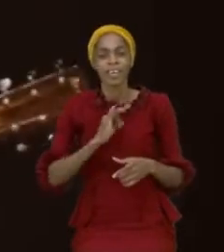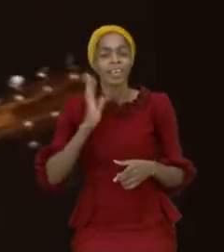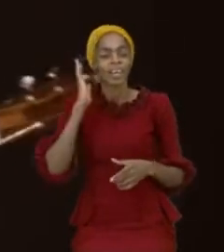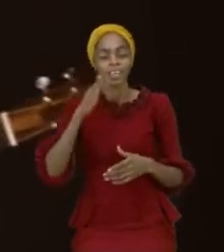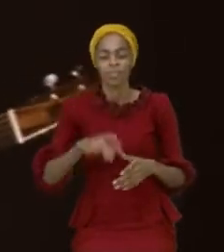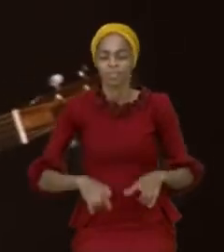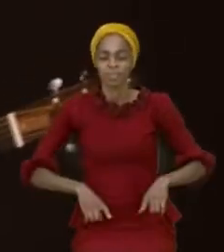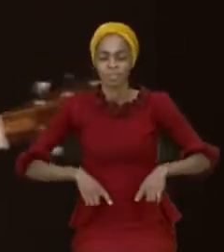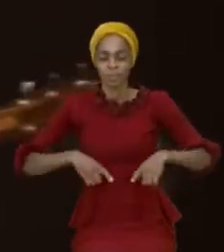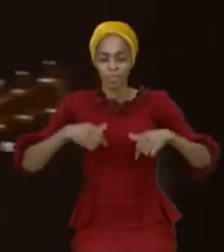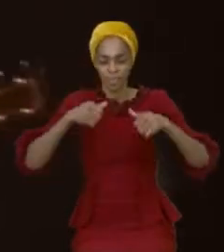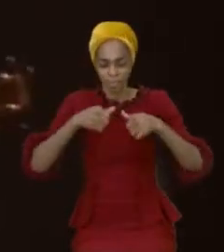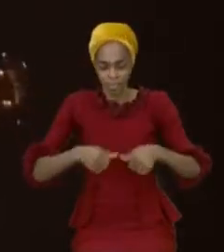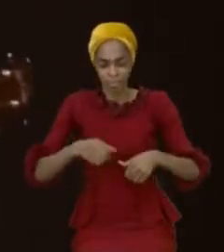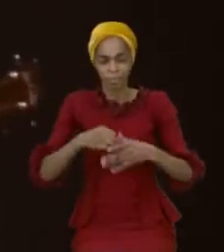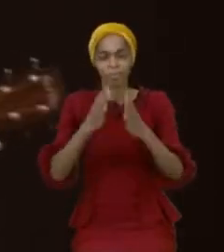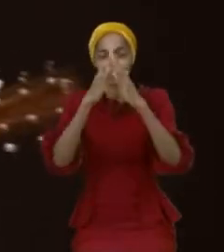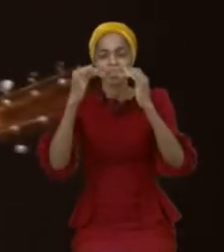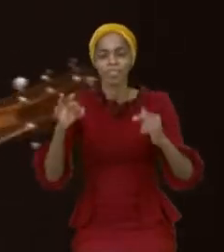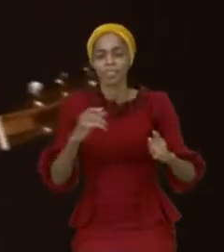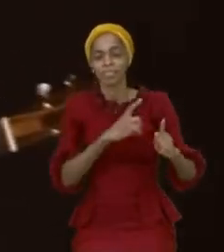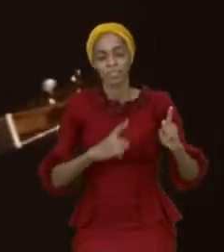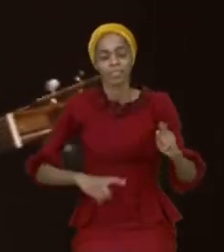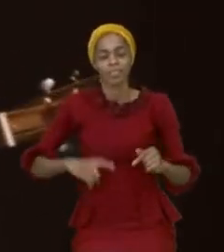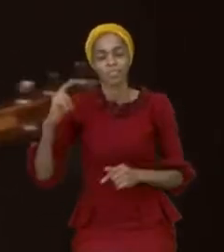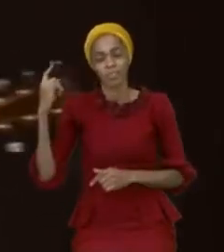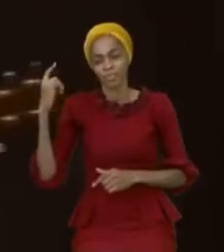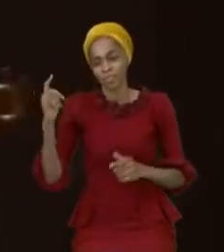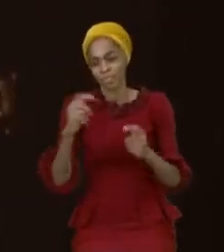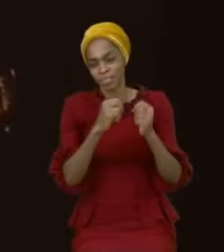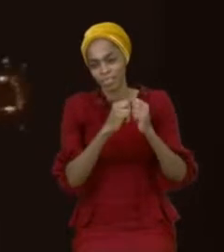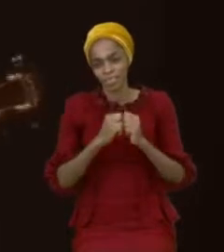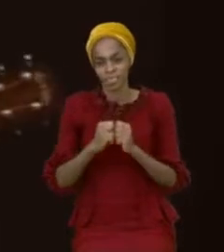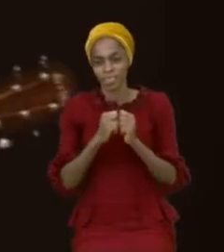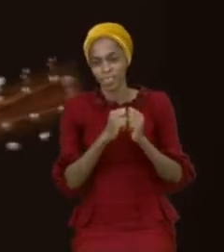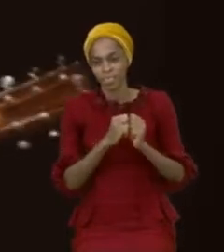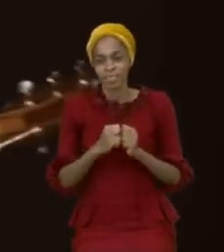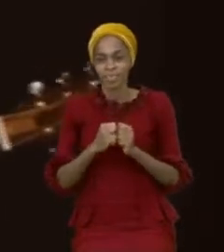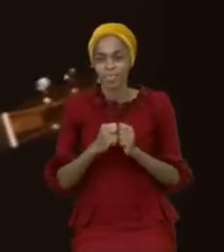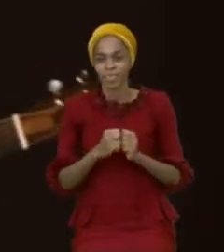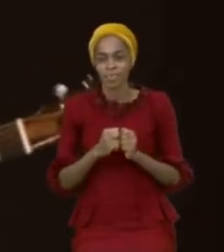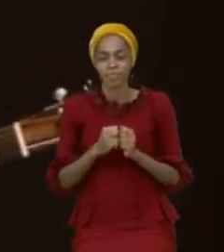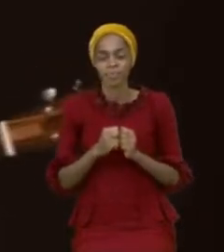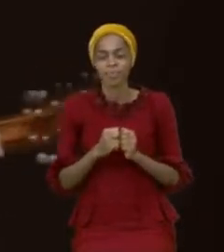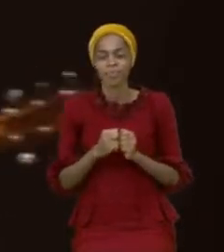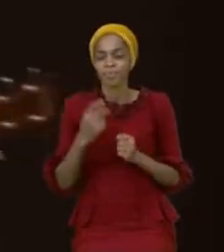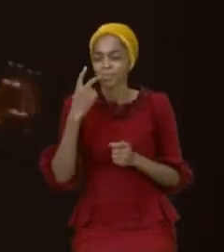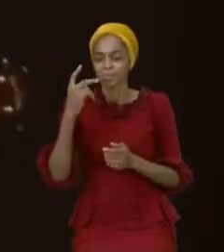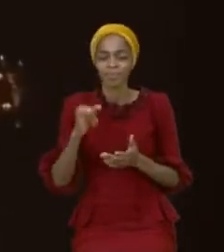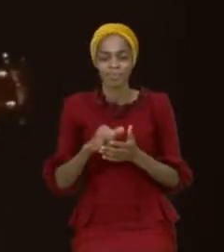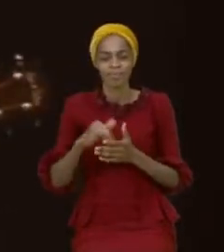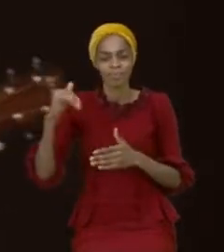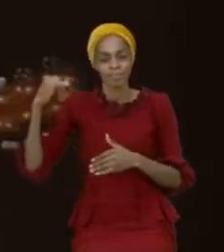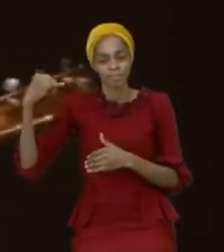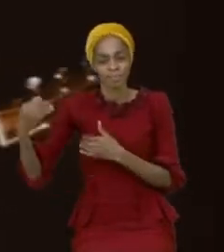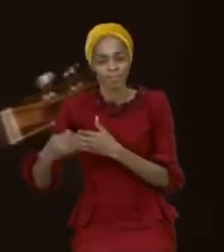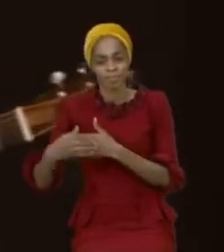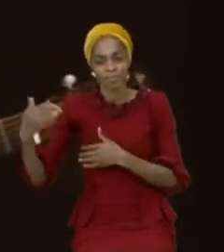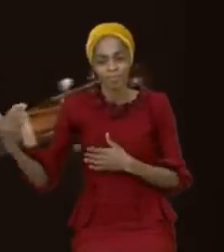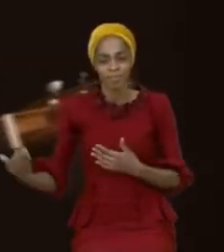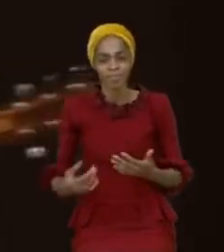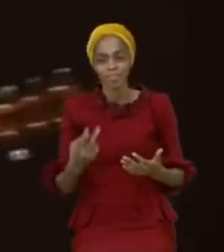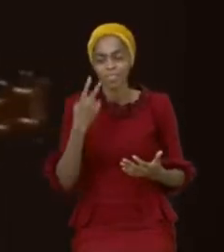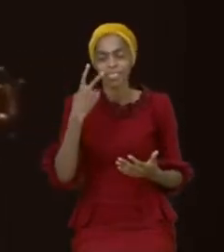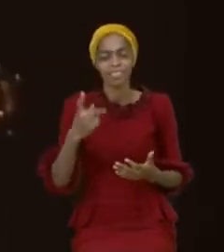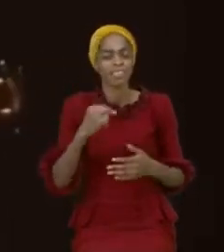in the house of the Lord together. Lord, we receive that invitation. We receive your